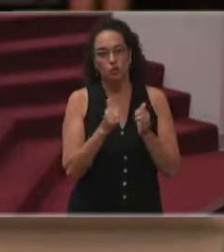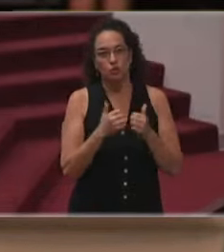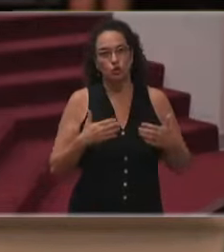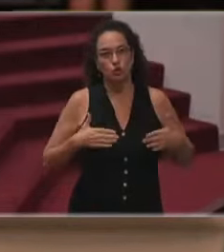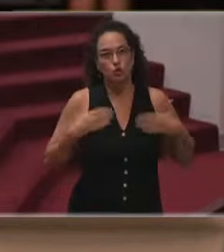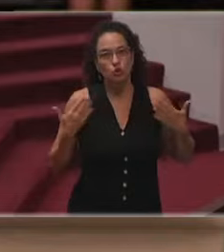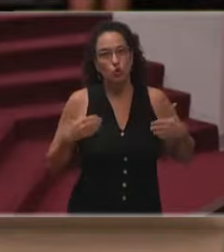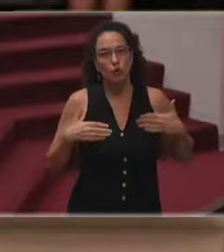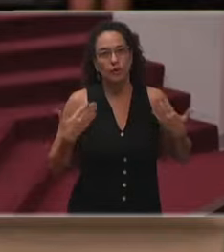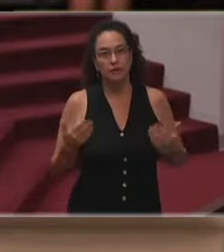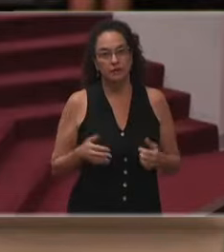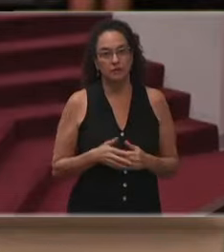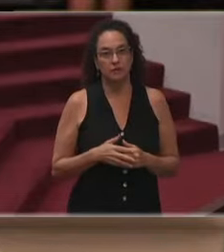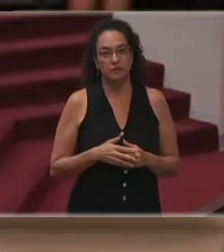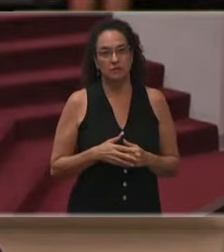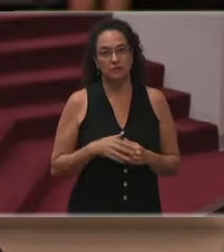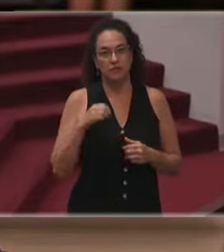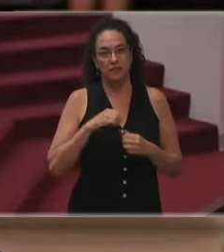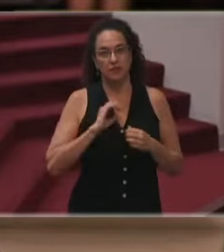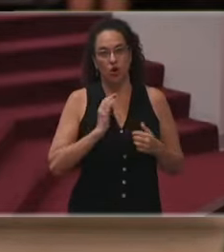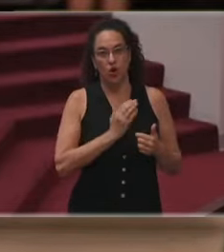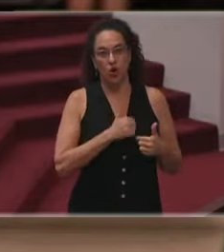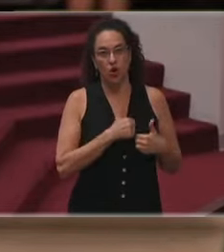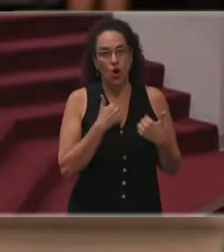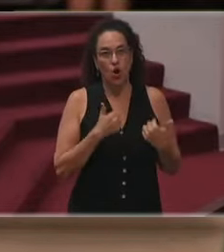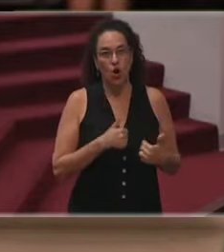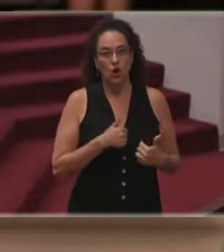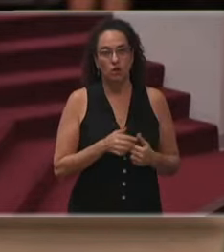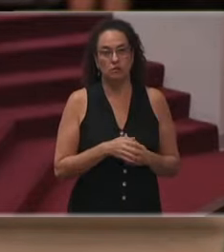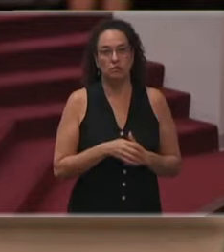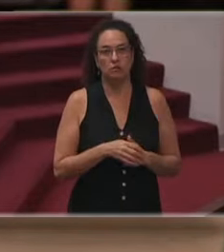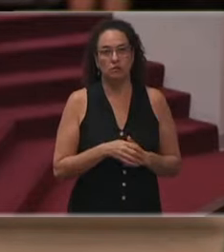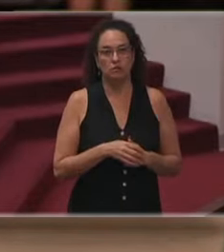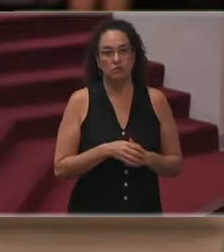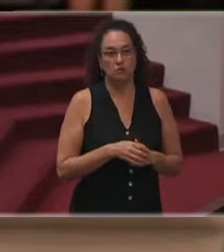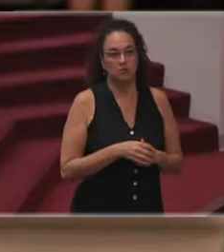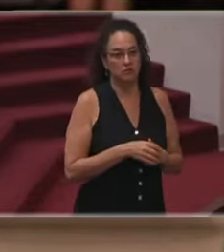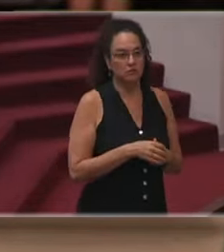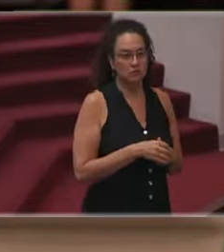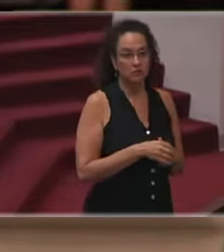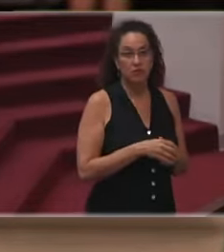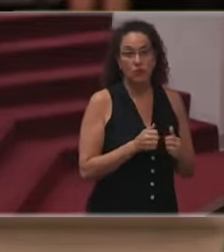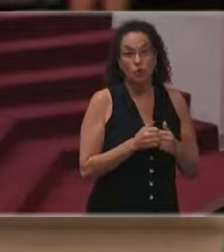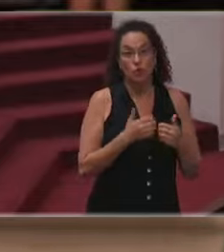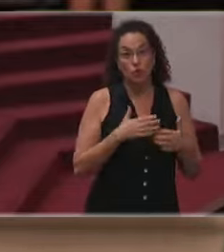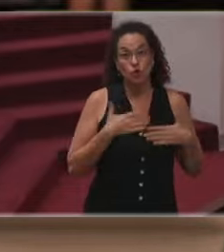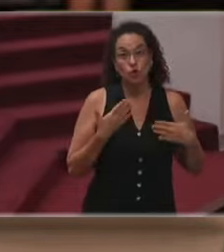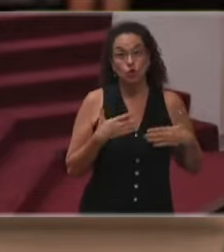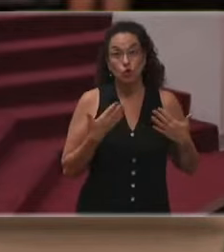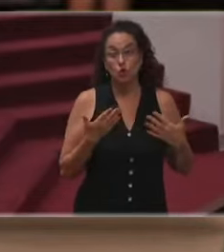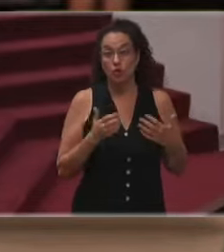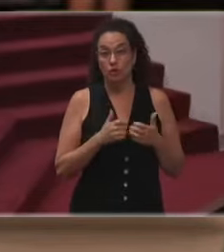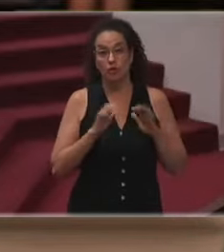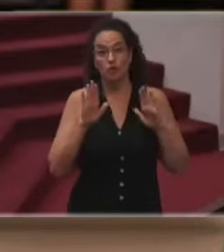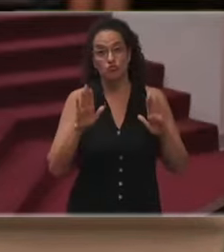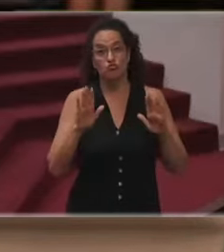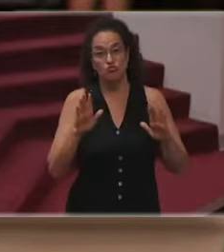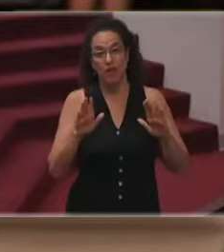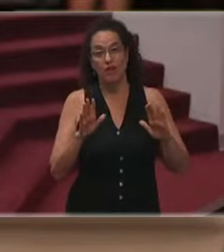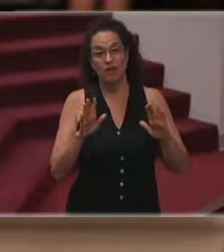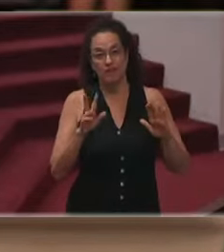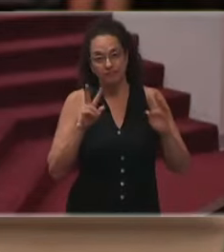with joy in our heart, not remorsefully, but with joy and with great anticipation